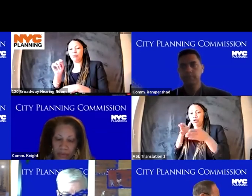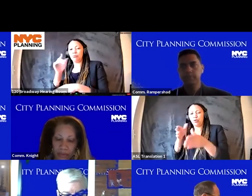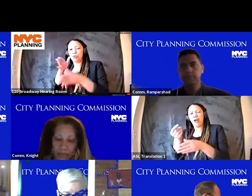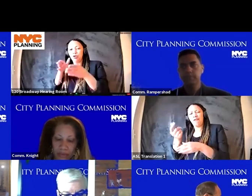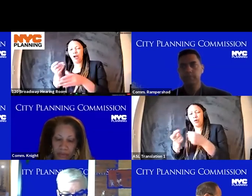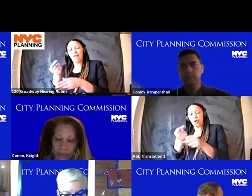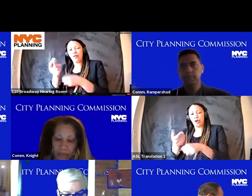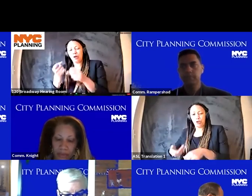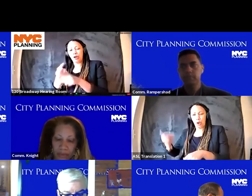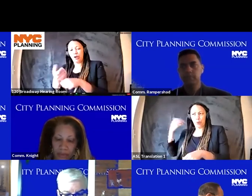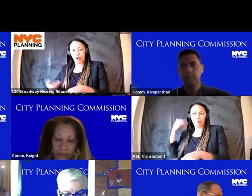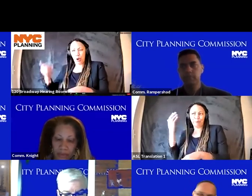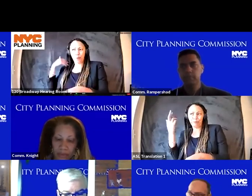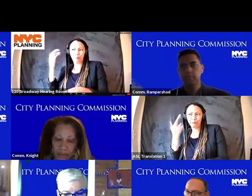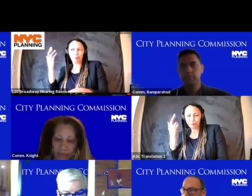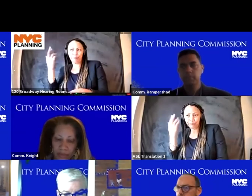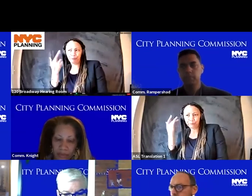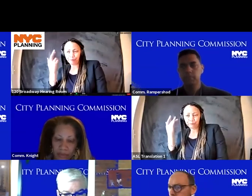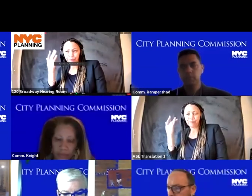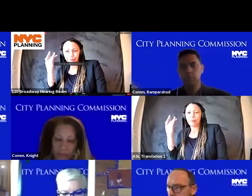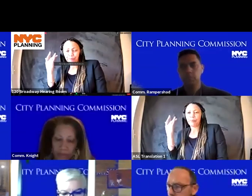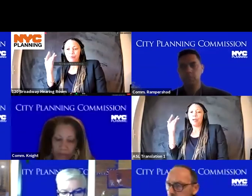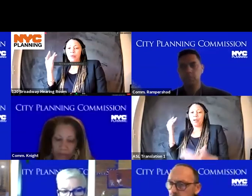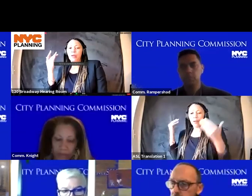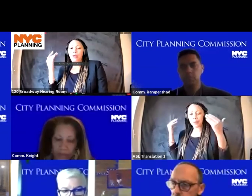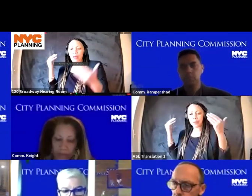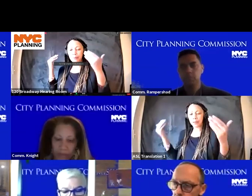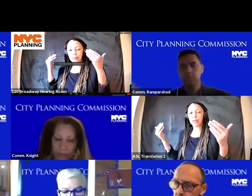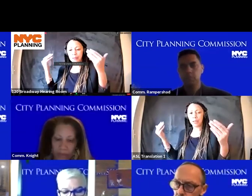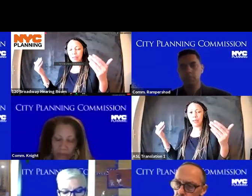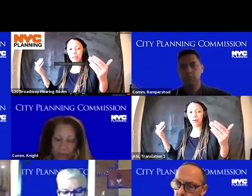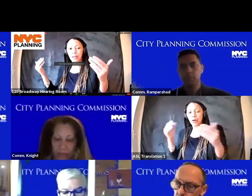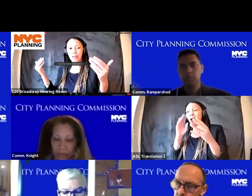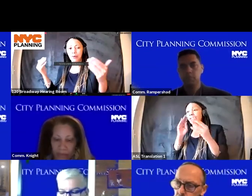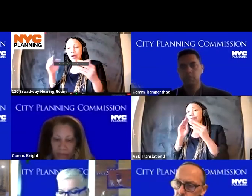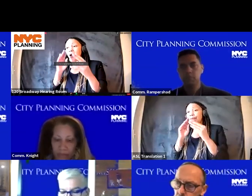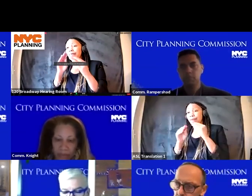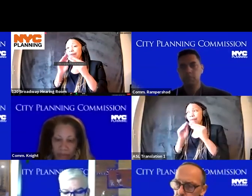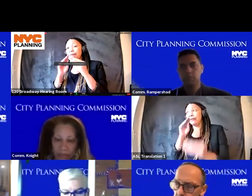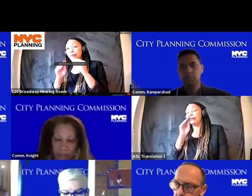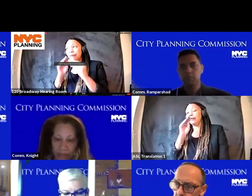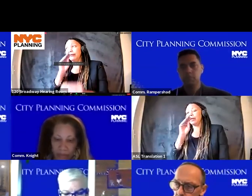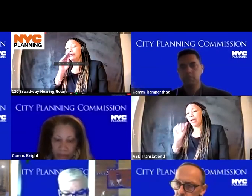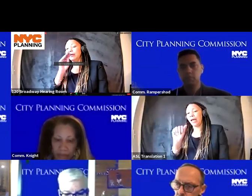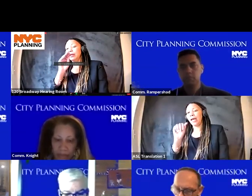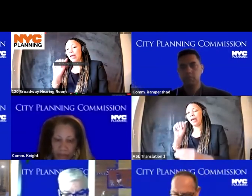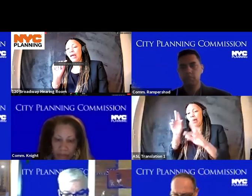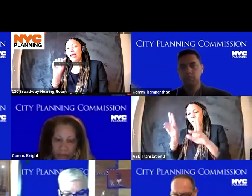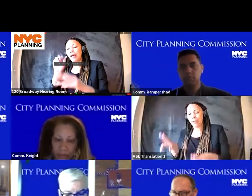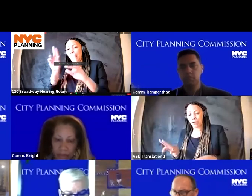because they proceeded with a 6A application. The Vinegar Hill